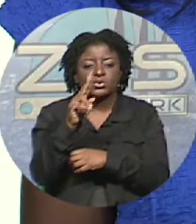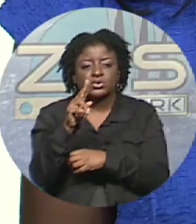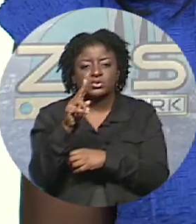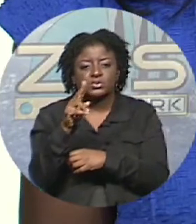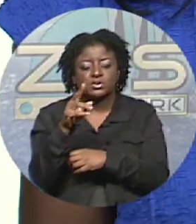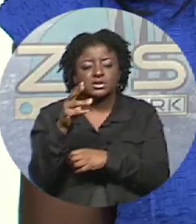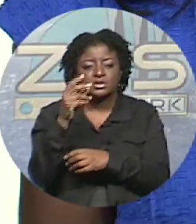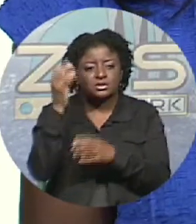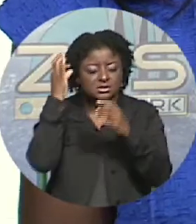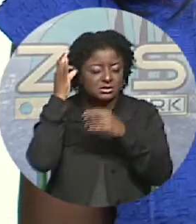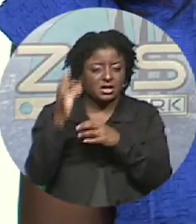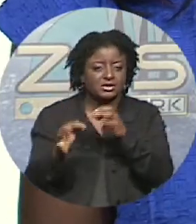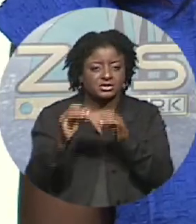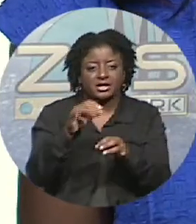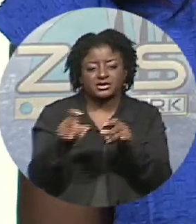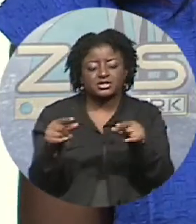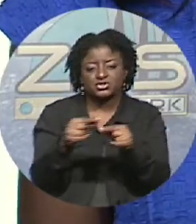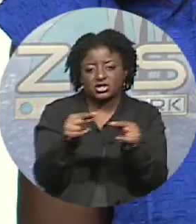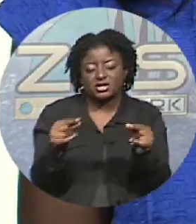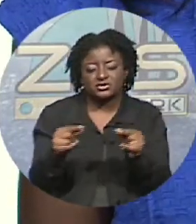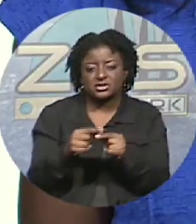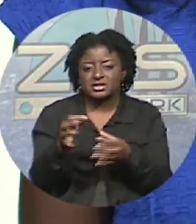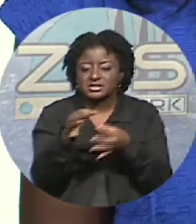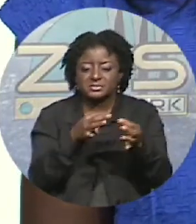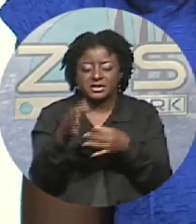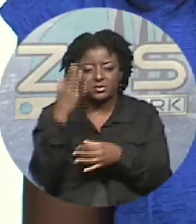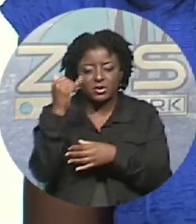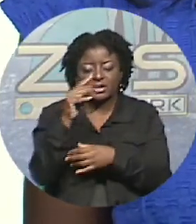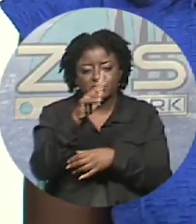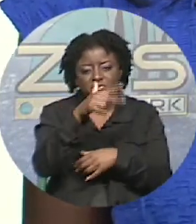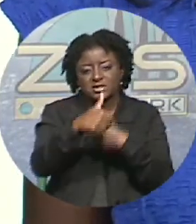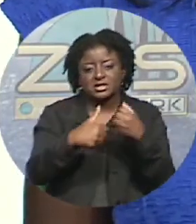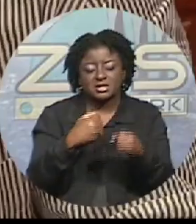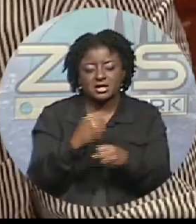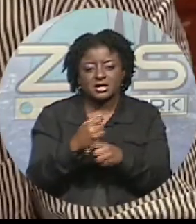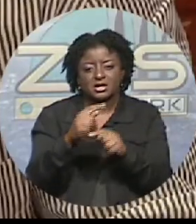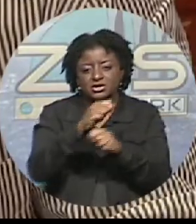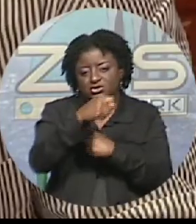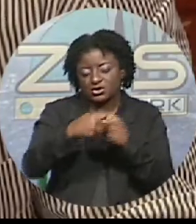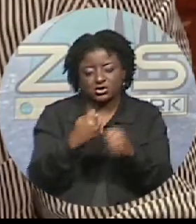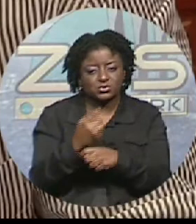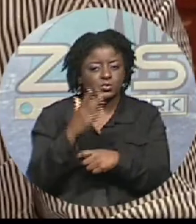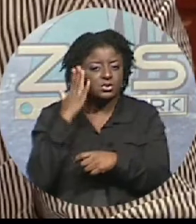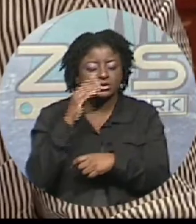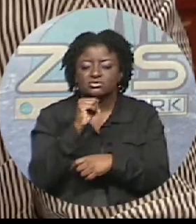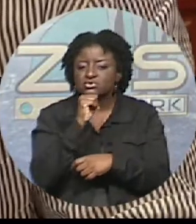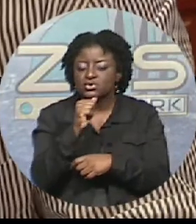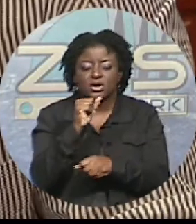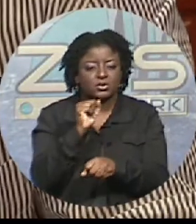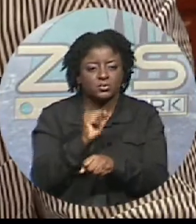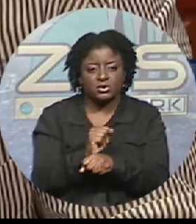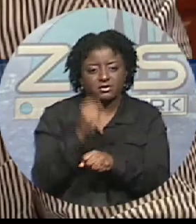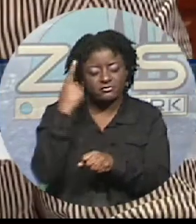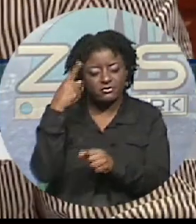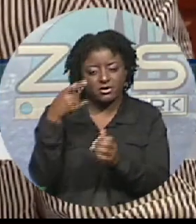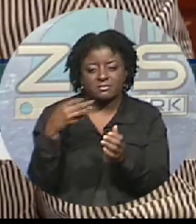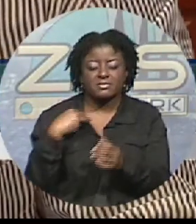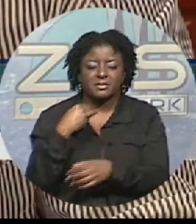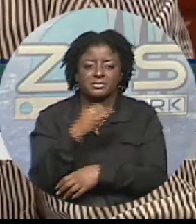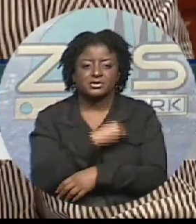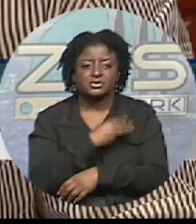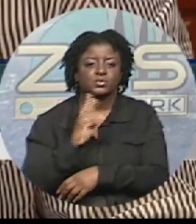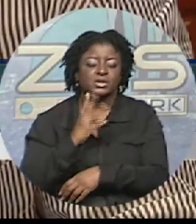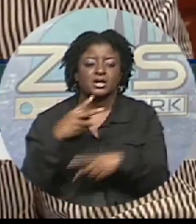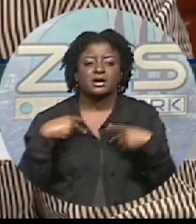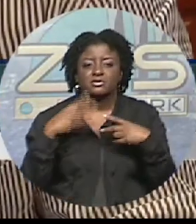why three-year terms and conditions won't work for its membership. The union have absolutely no interest in a five-year